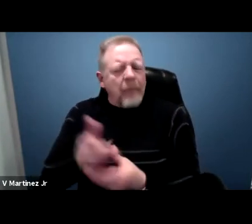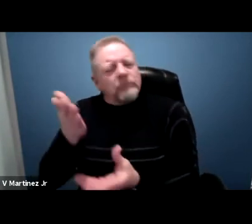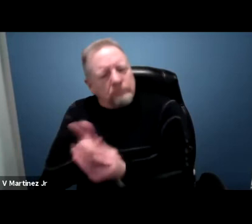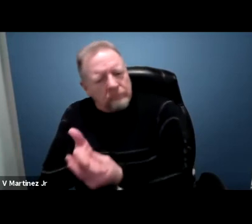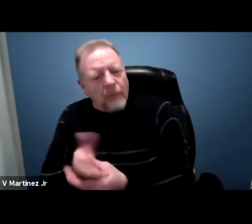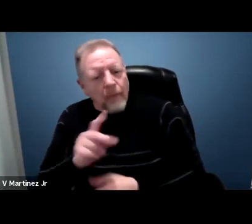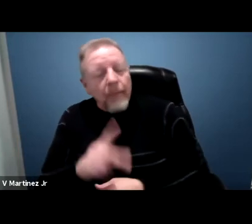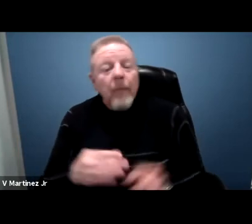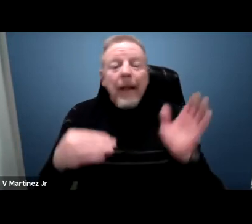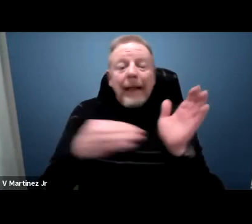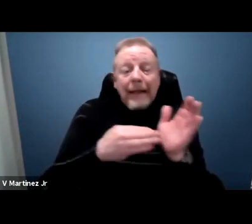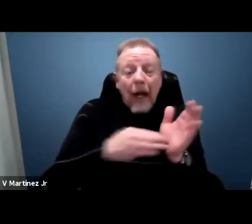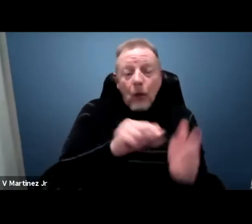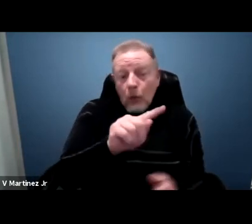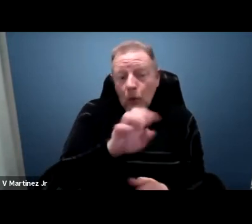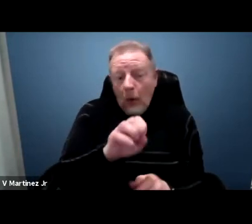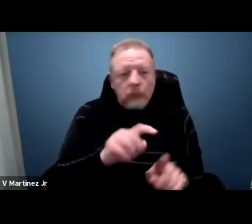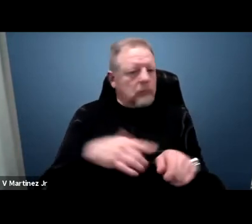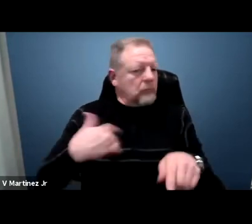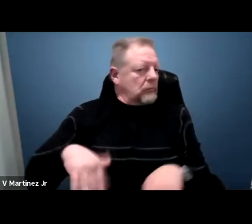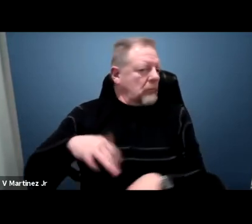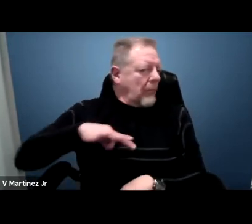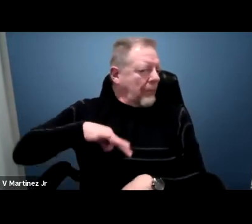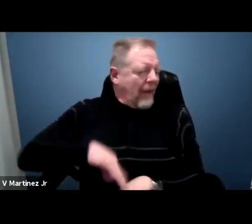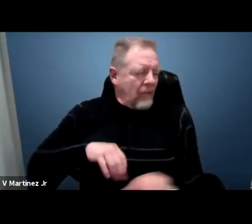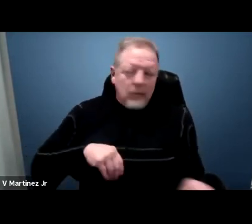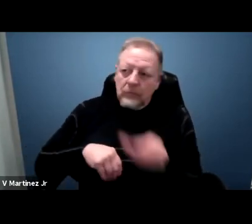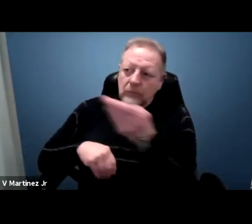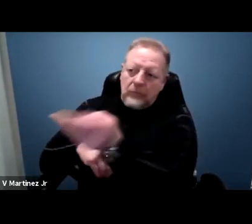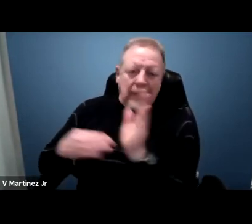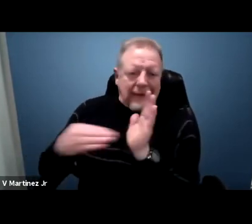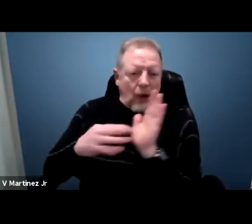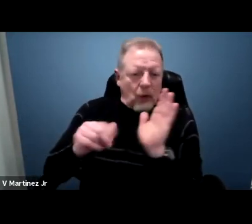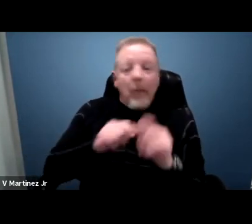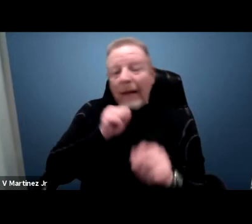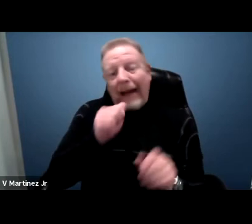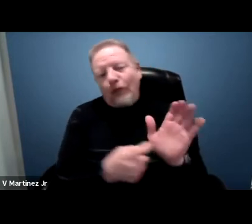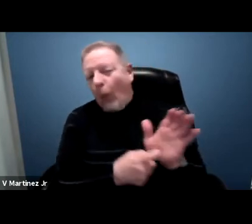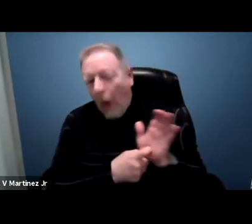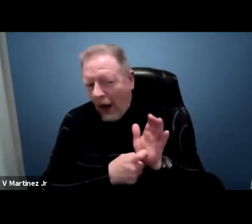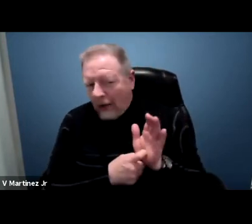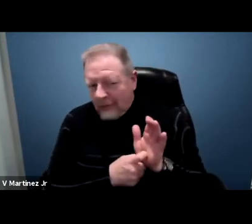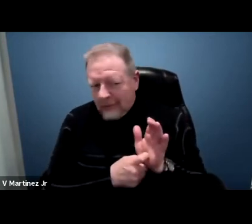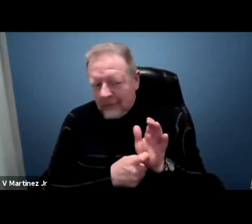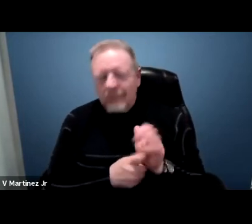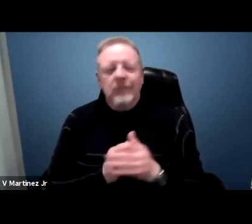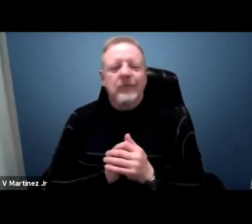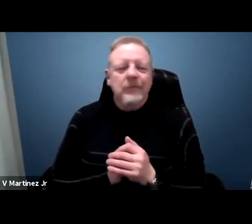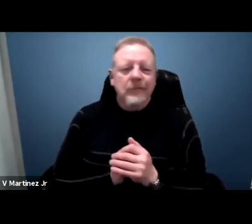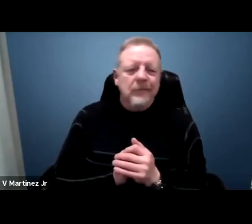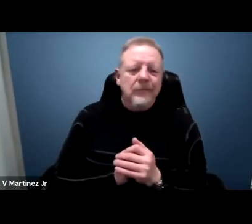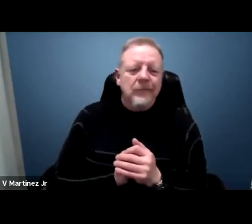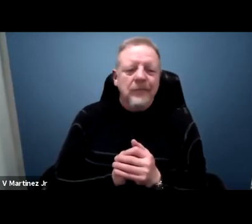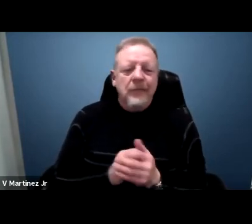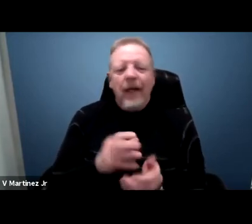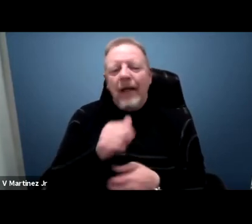A doctor's note can be very helpful to the process, but it's not necessary to start the process. And